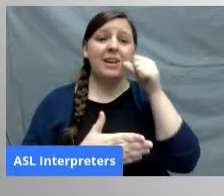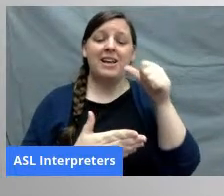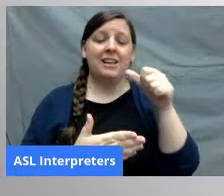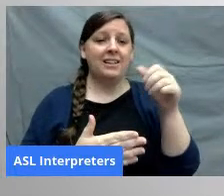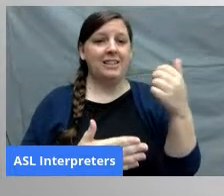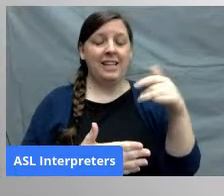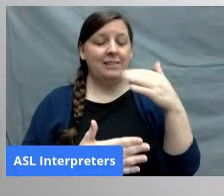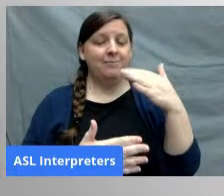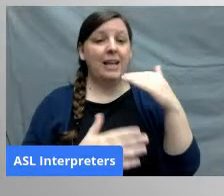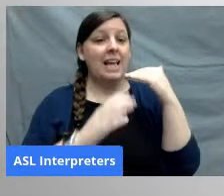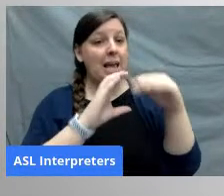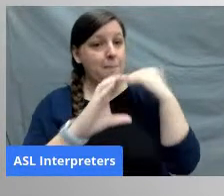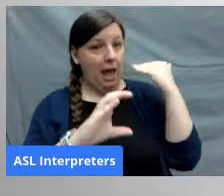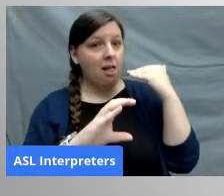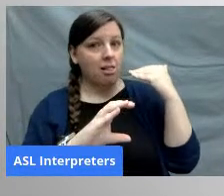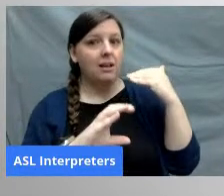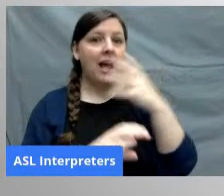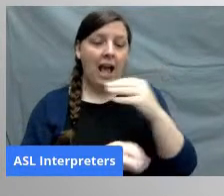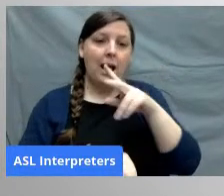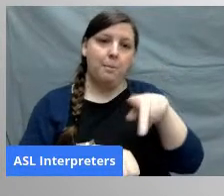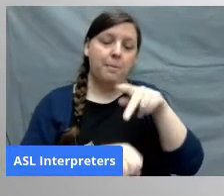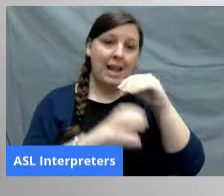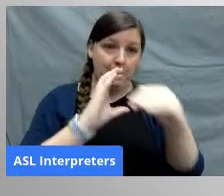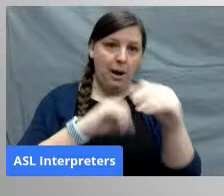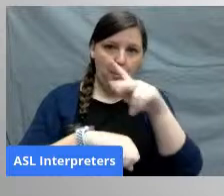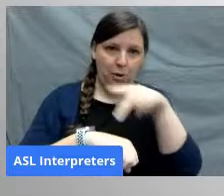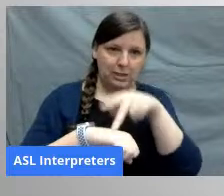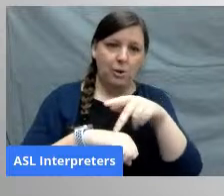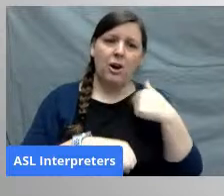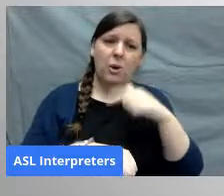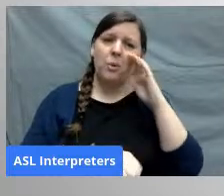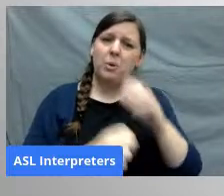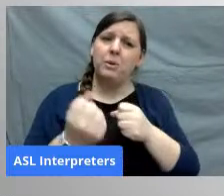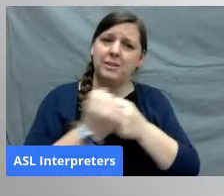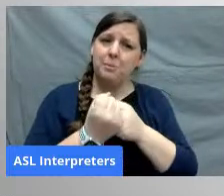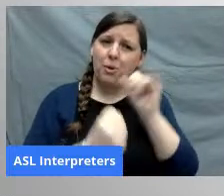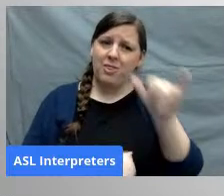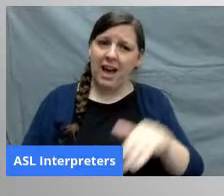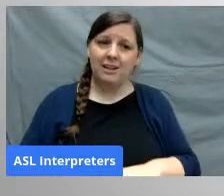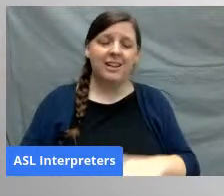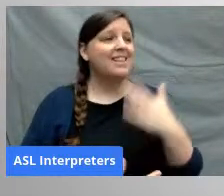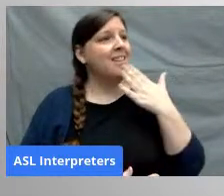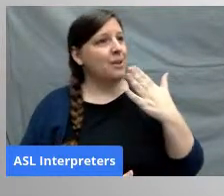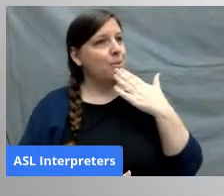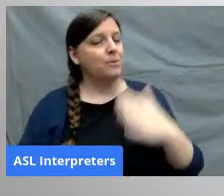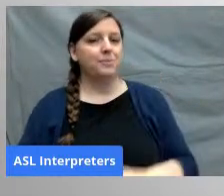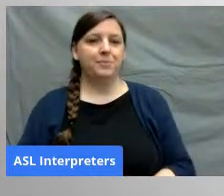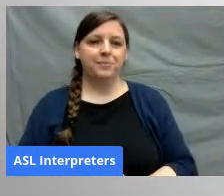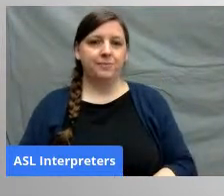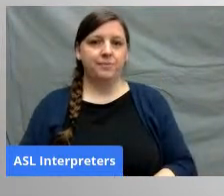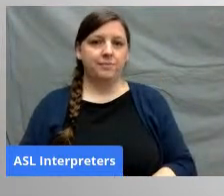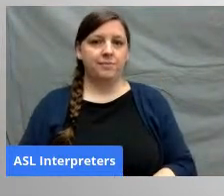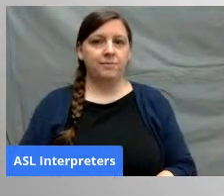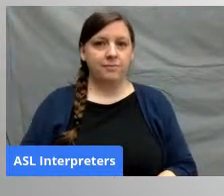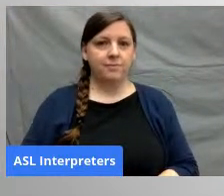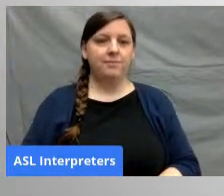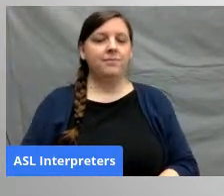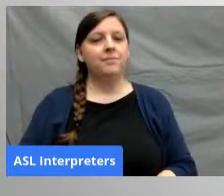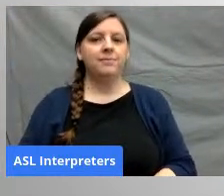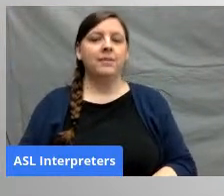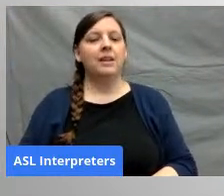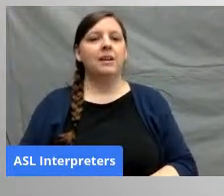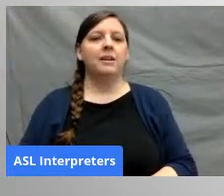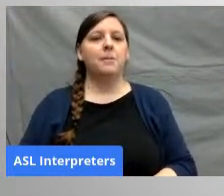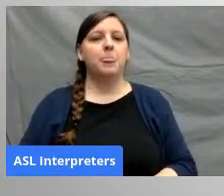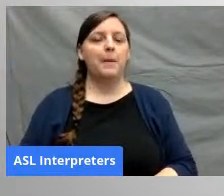as his principal, and we will we'll support him in that. Thank you so much. A little civic activity. Thank